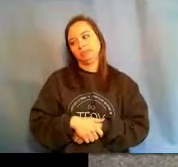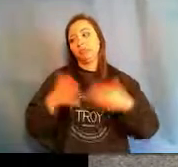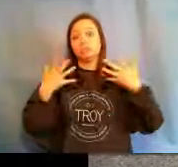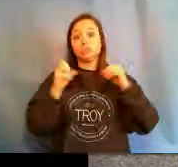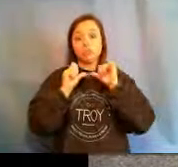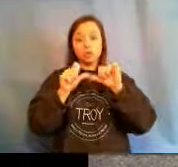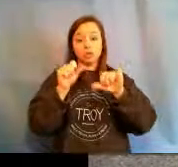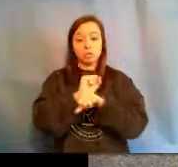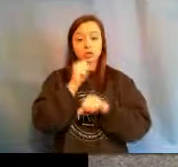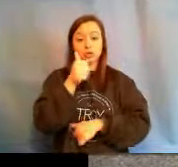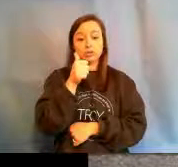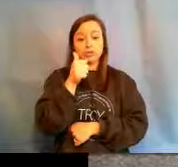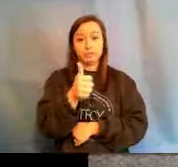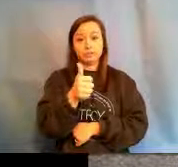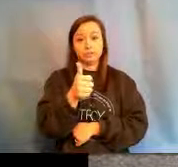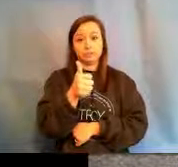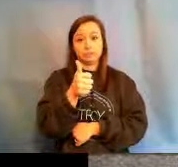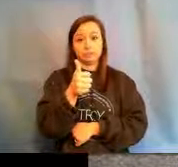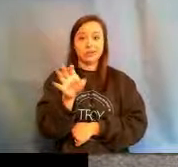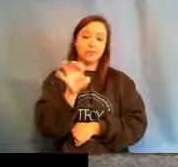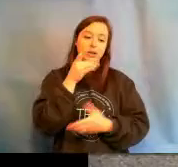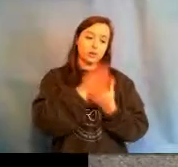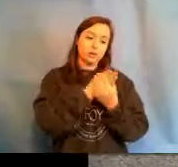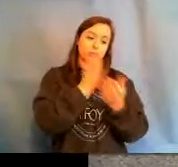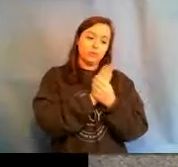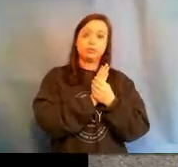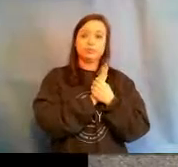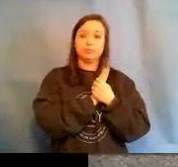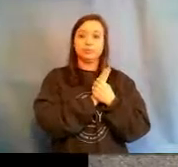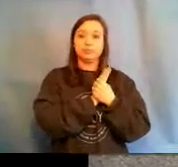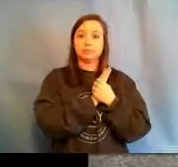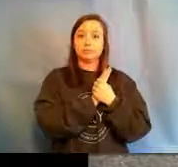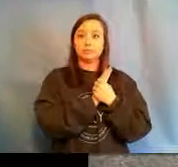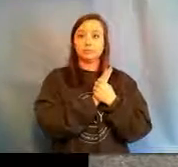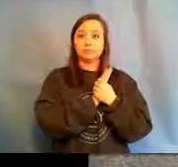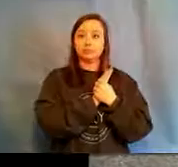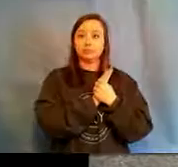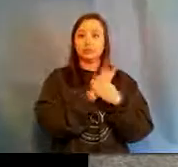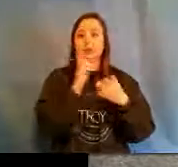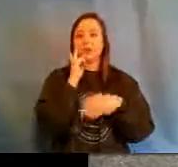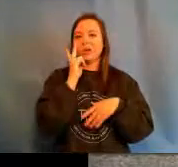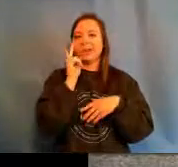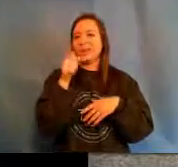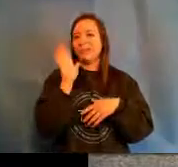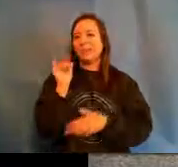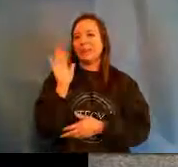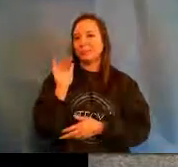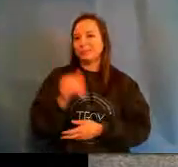finish this page by yourself, and then put it back in your folder, and we will check it when you come back.